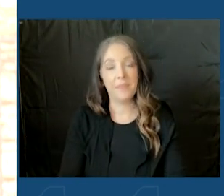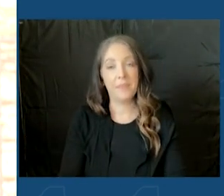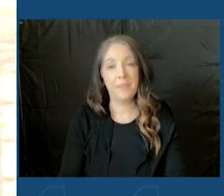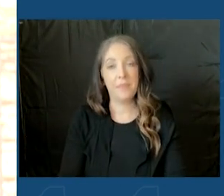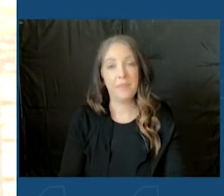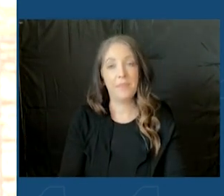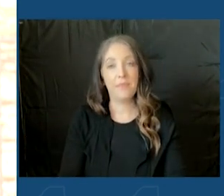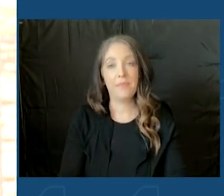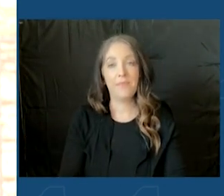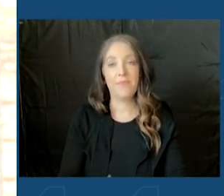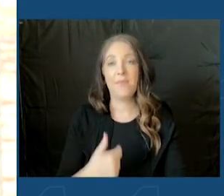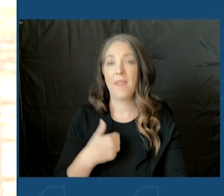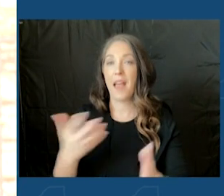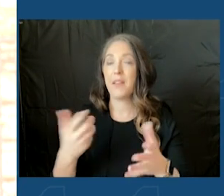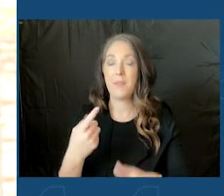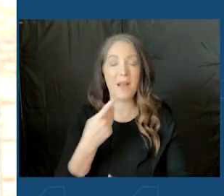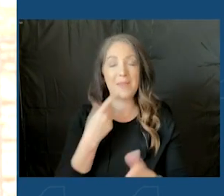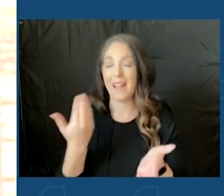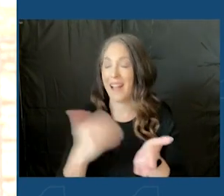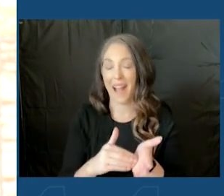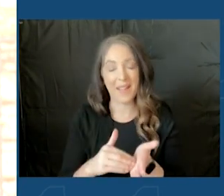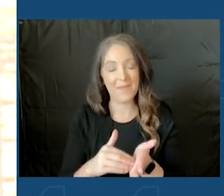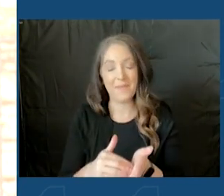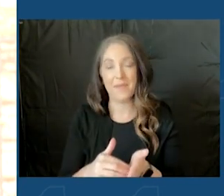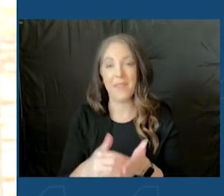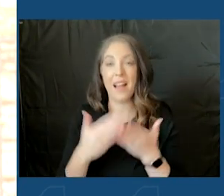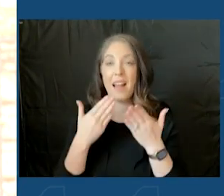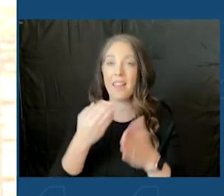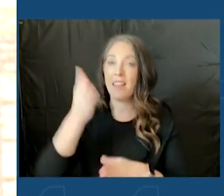I just want to say it again. Thank God for